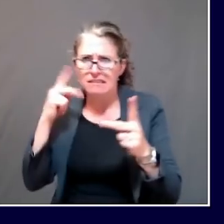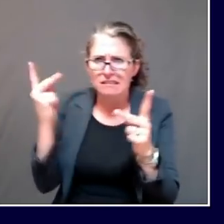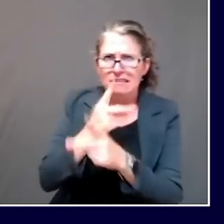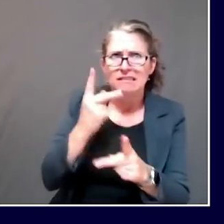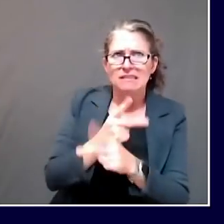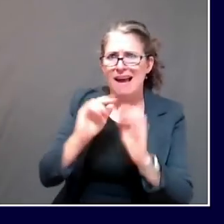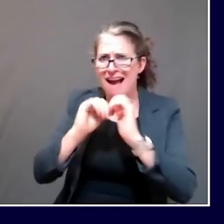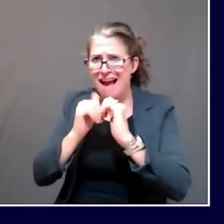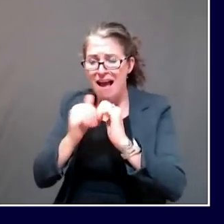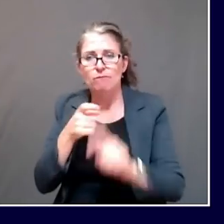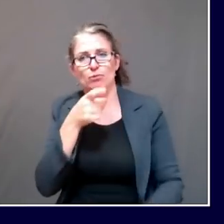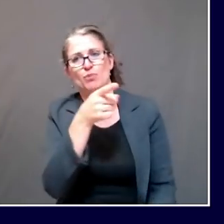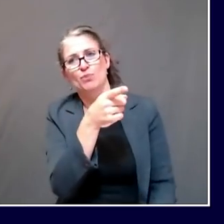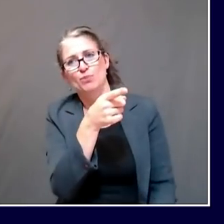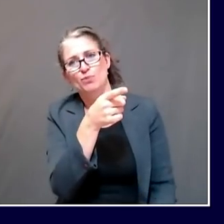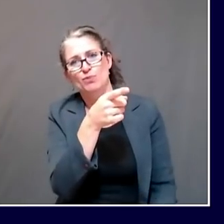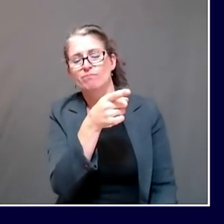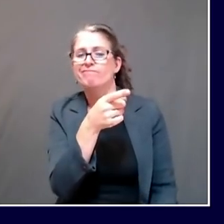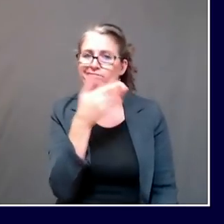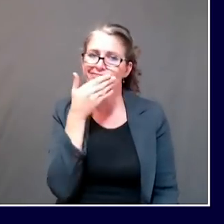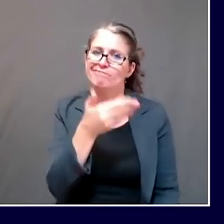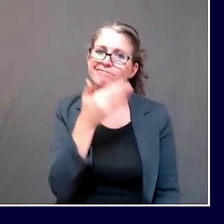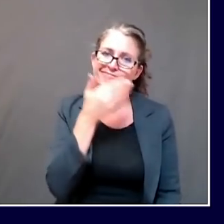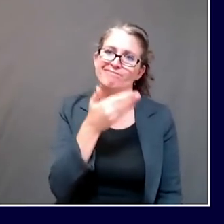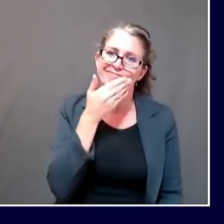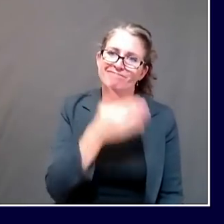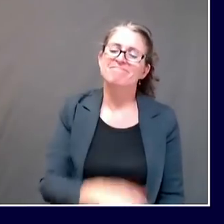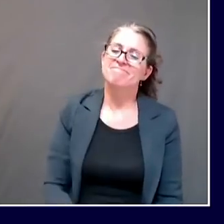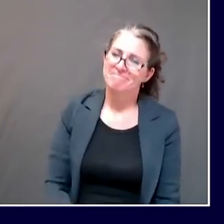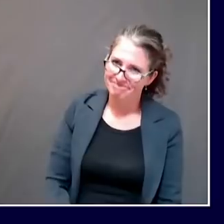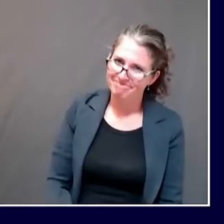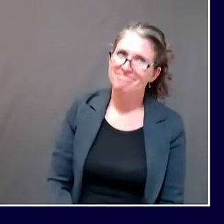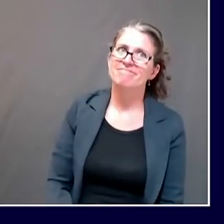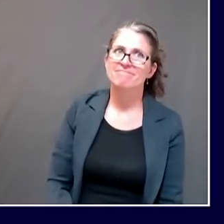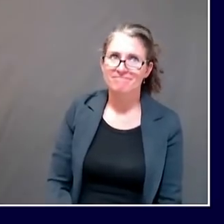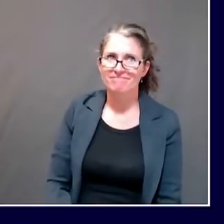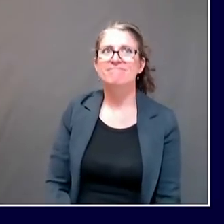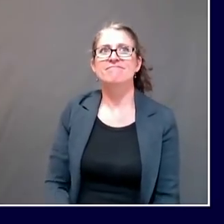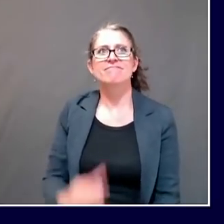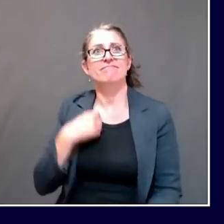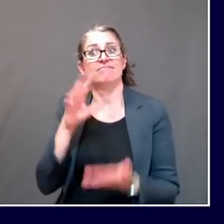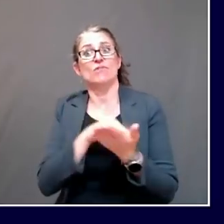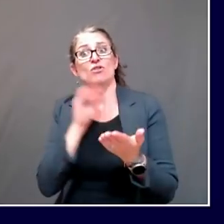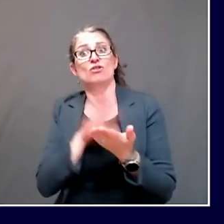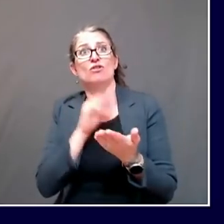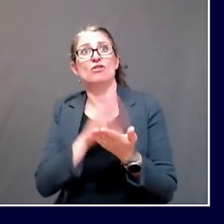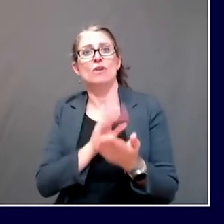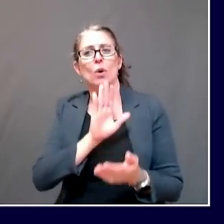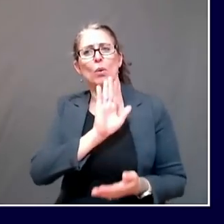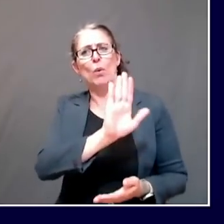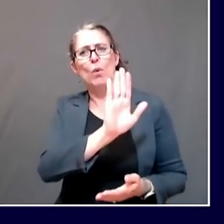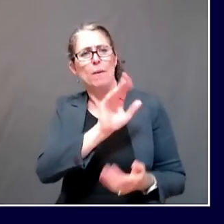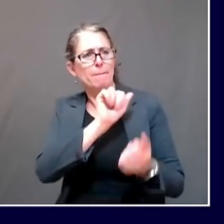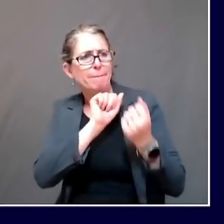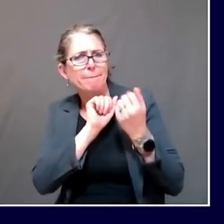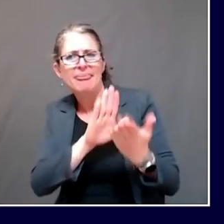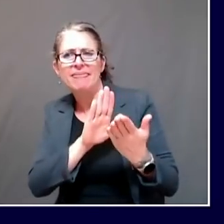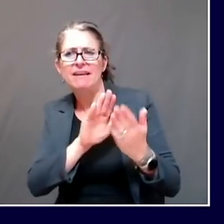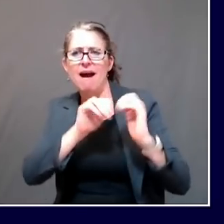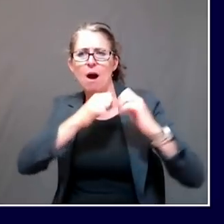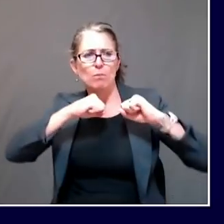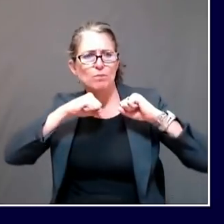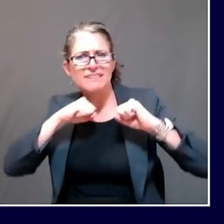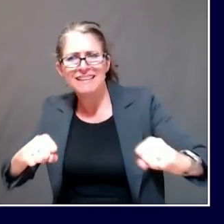the public health measures that you've promoted to your welcome and articulate